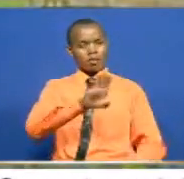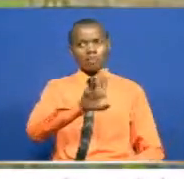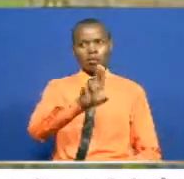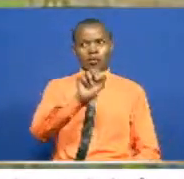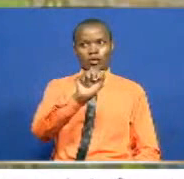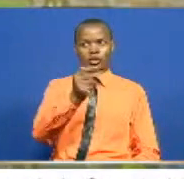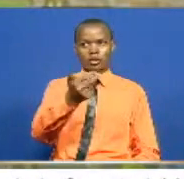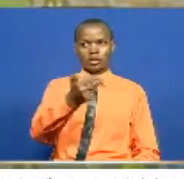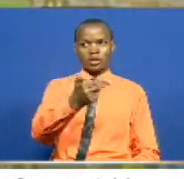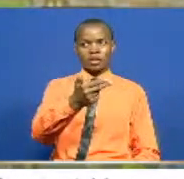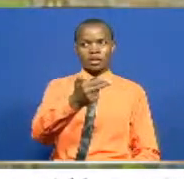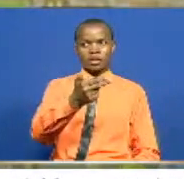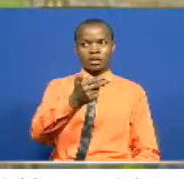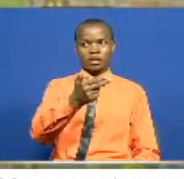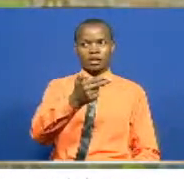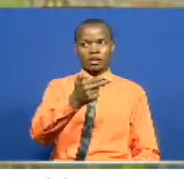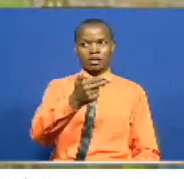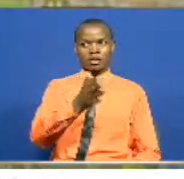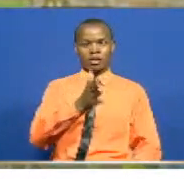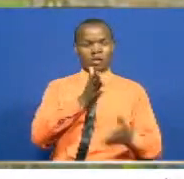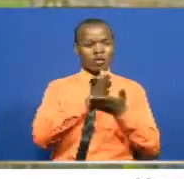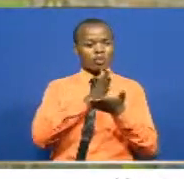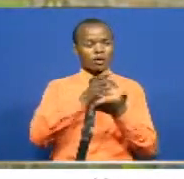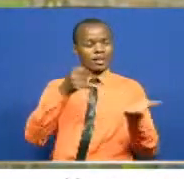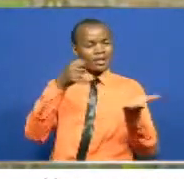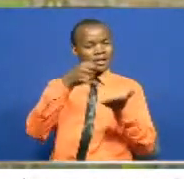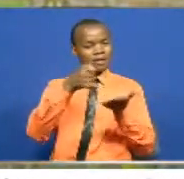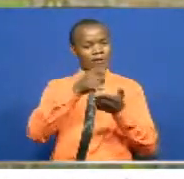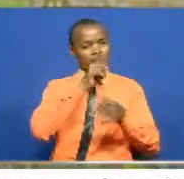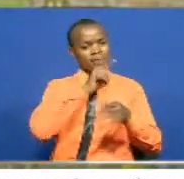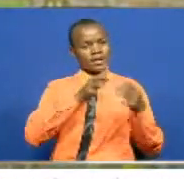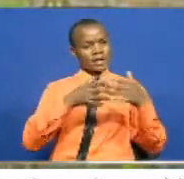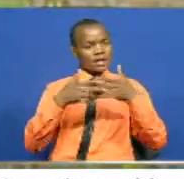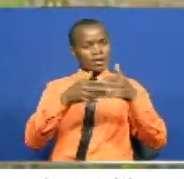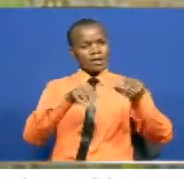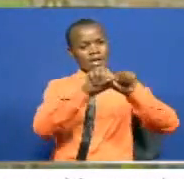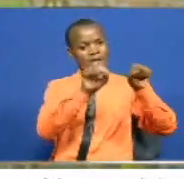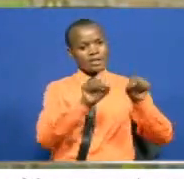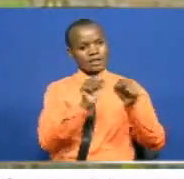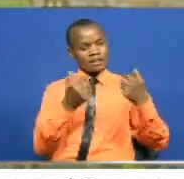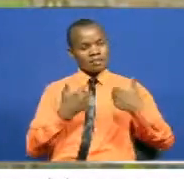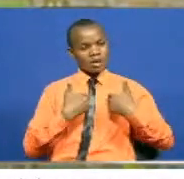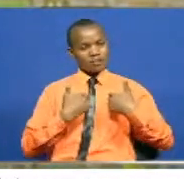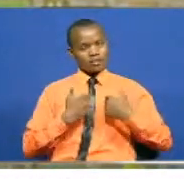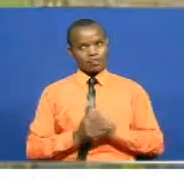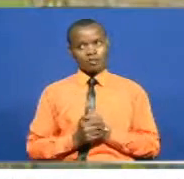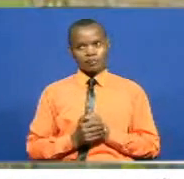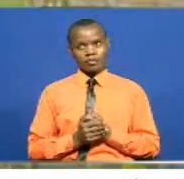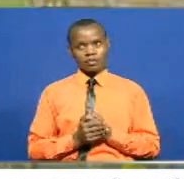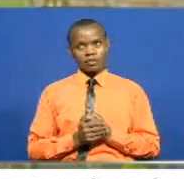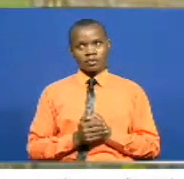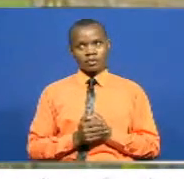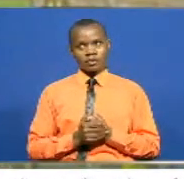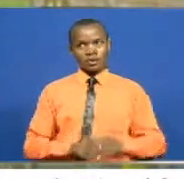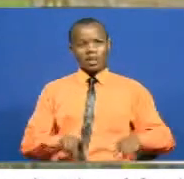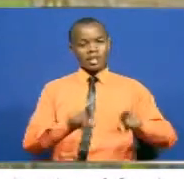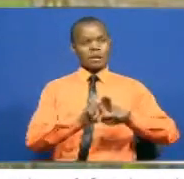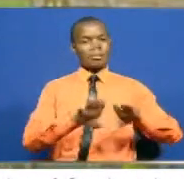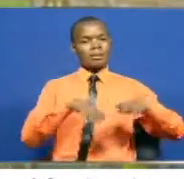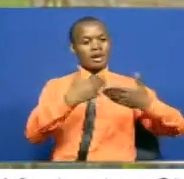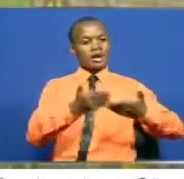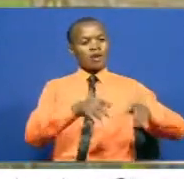for you Bush, you've been cultured that through the U.S. college system. And how do you get to adapt to